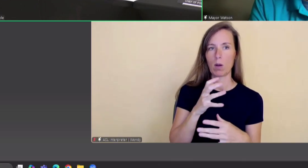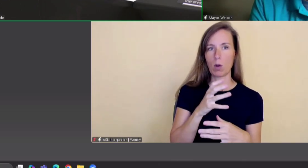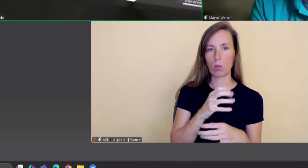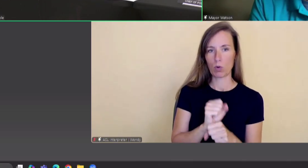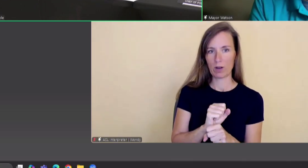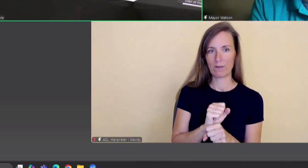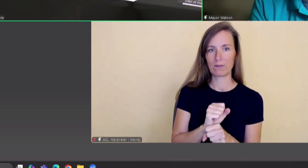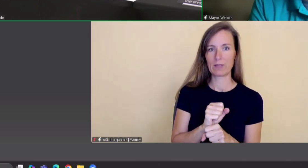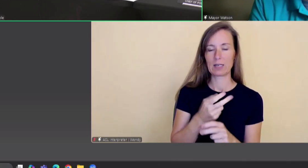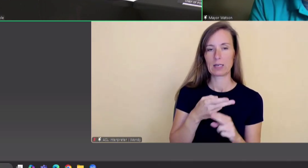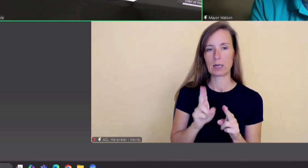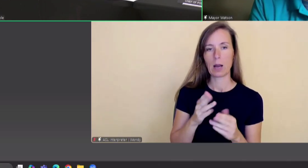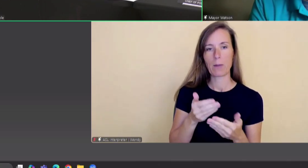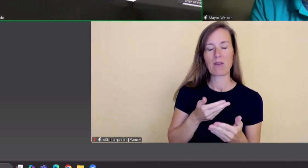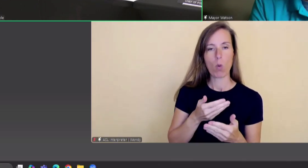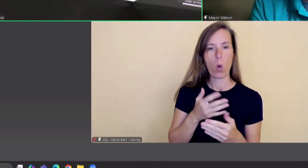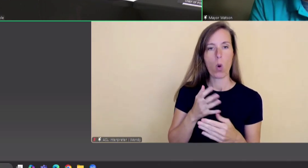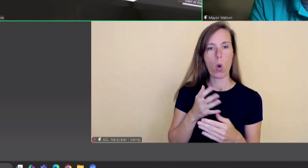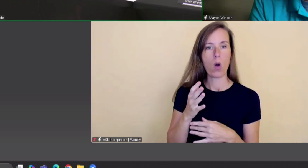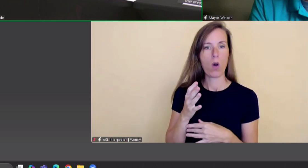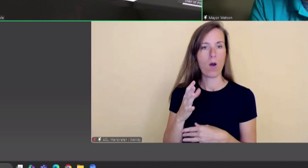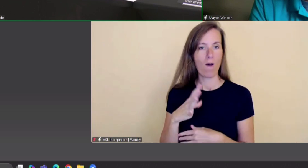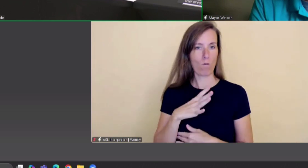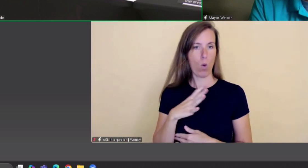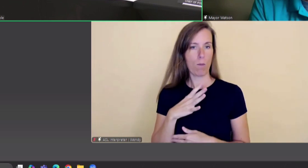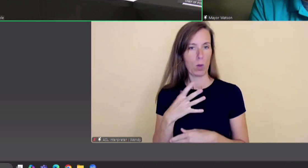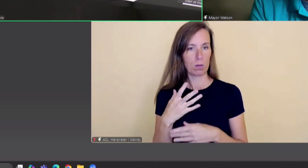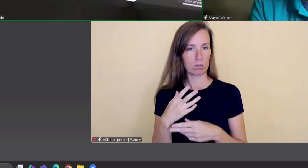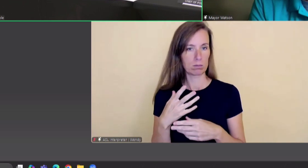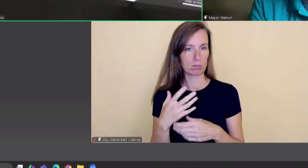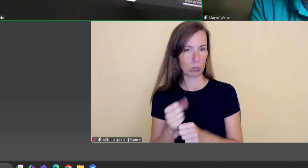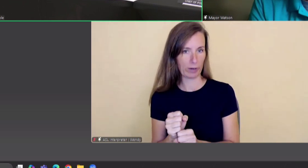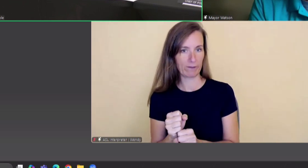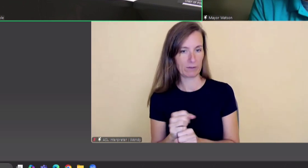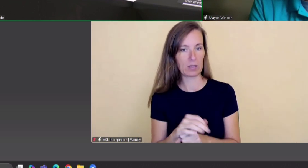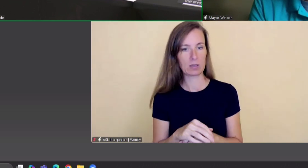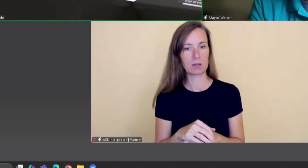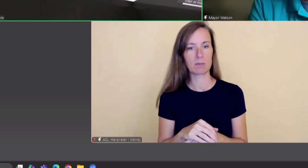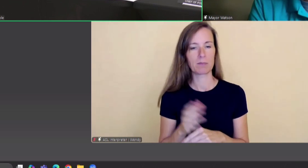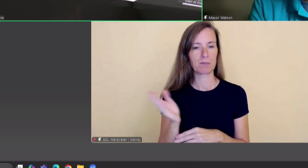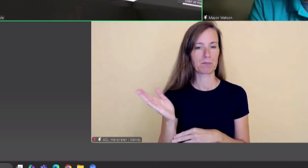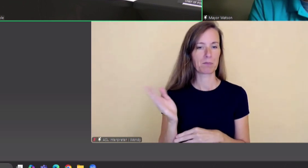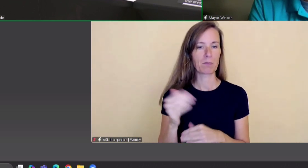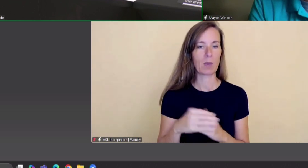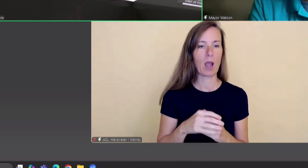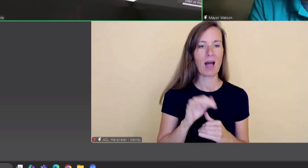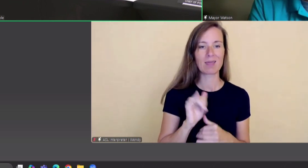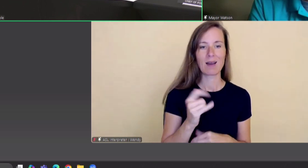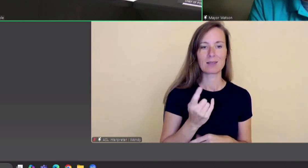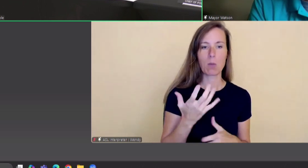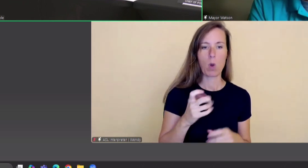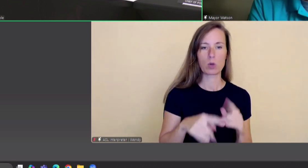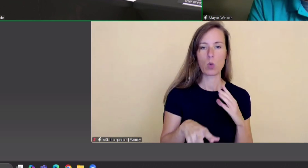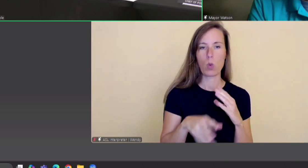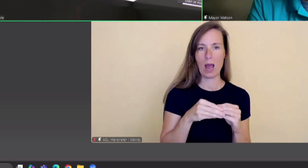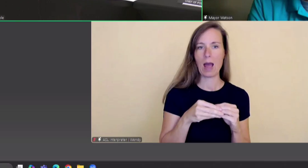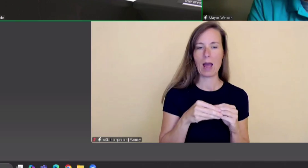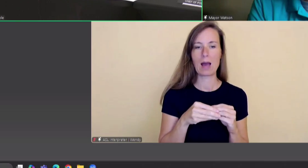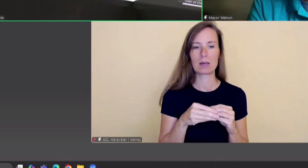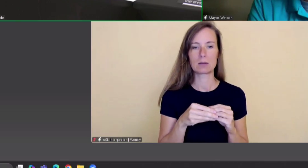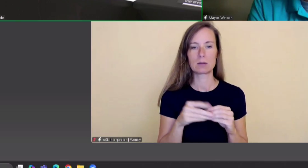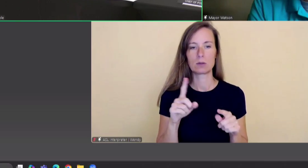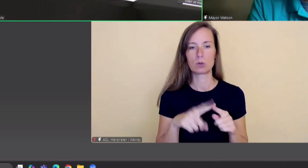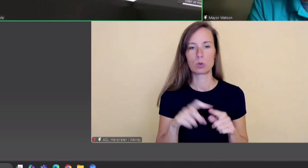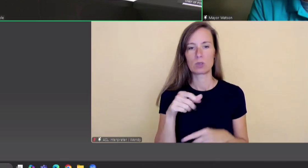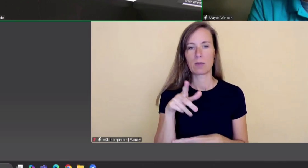from the Hospital Hill developer. So if that's something that we want to add to the September meeting, that may be reasonable,